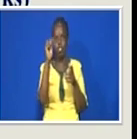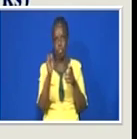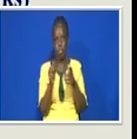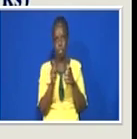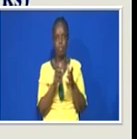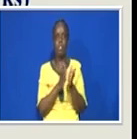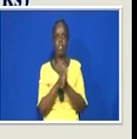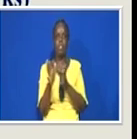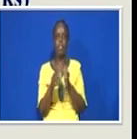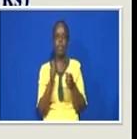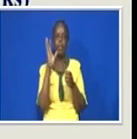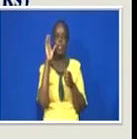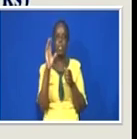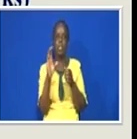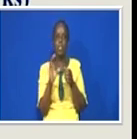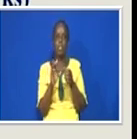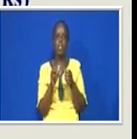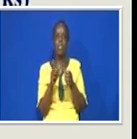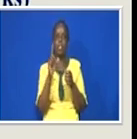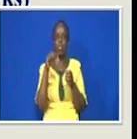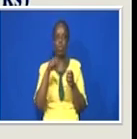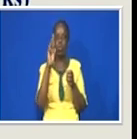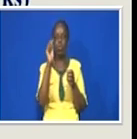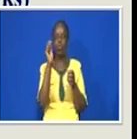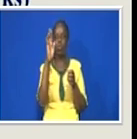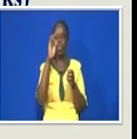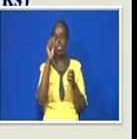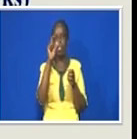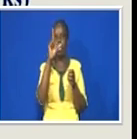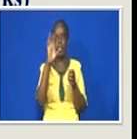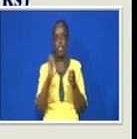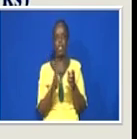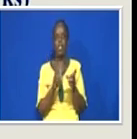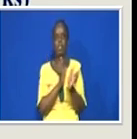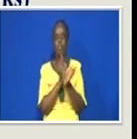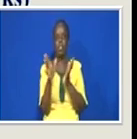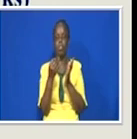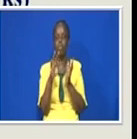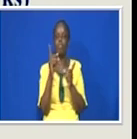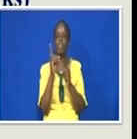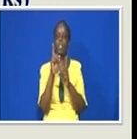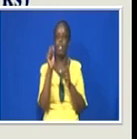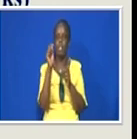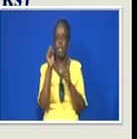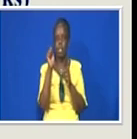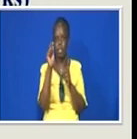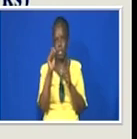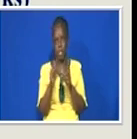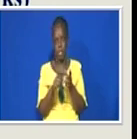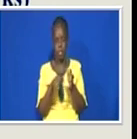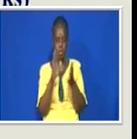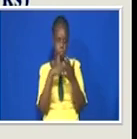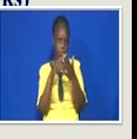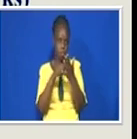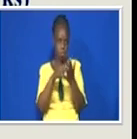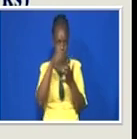deviation of the data. And the data here is the marks of the students. Now, before we revise this